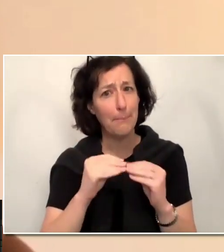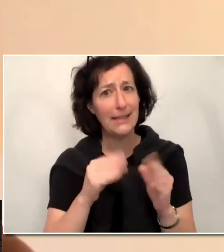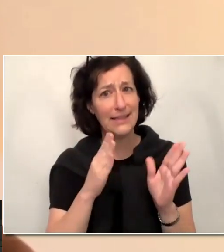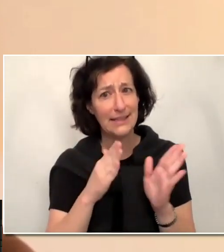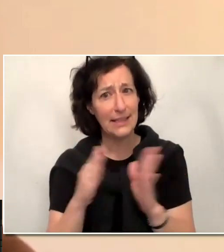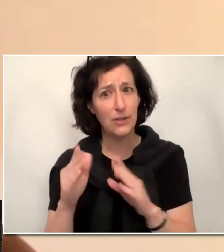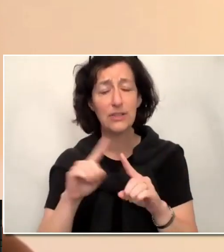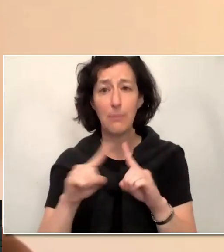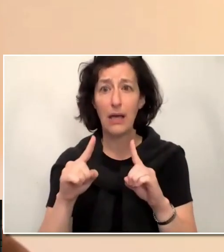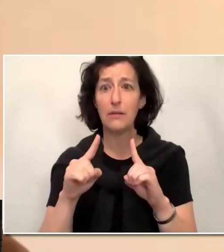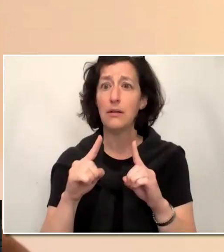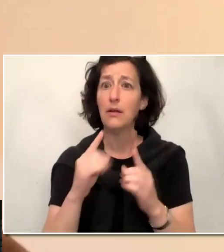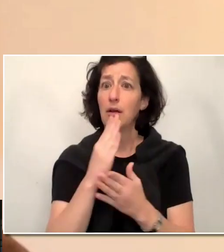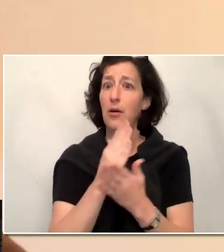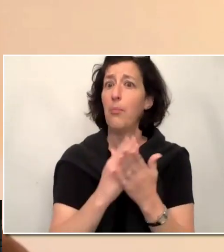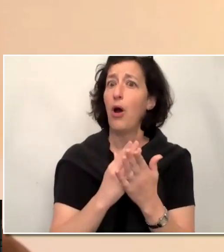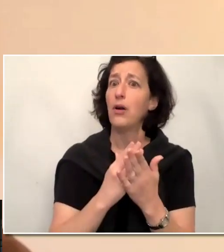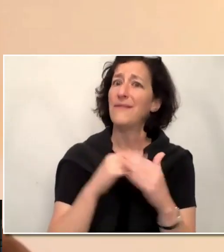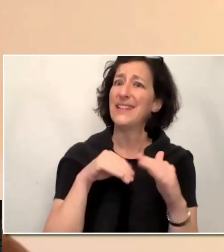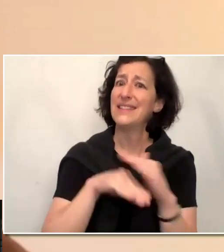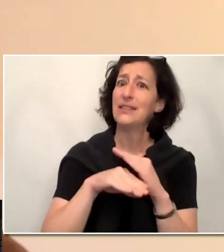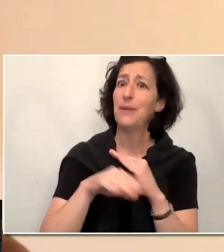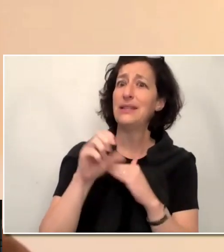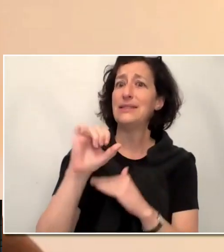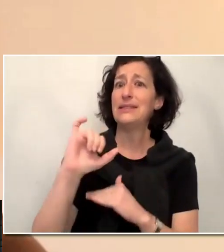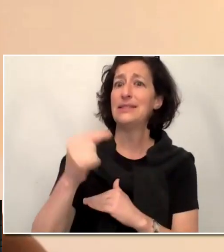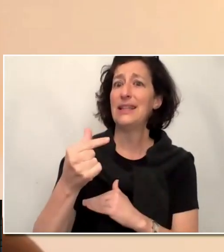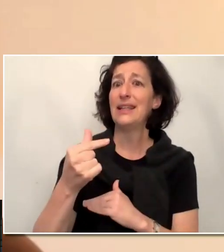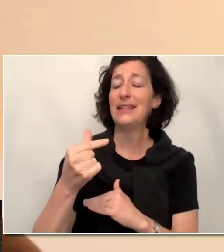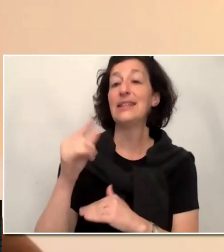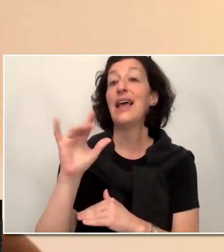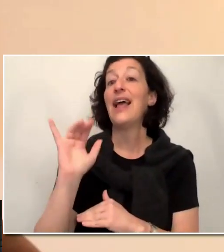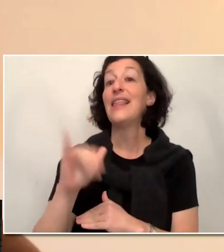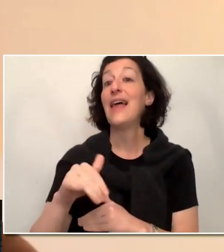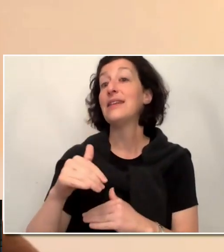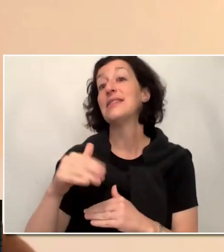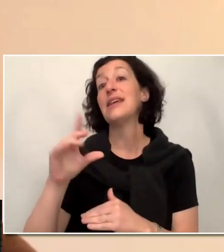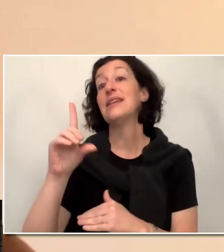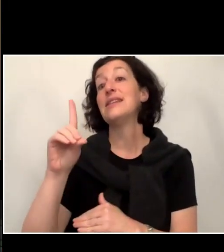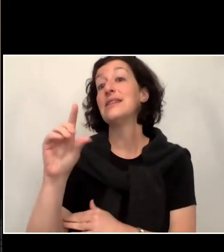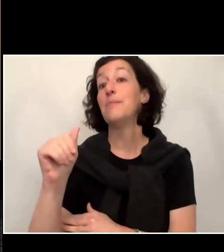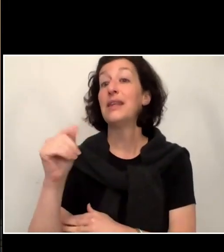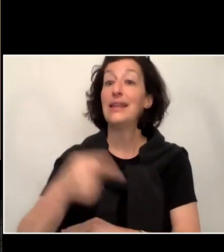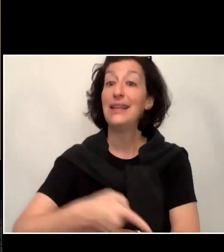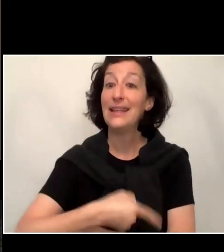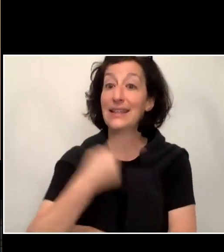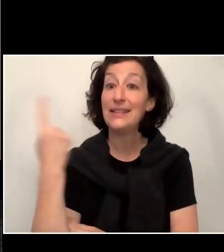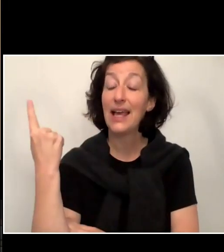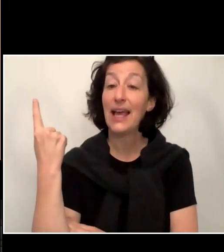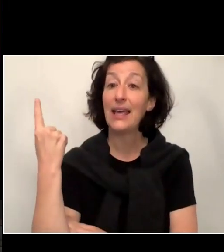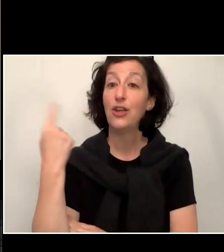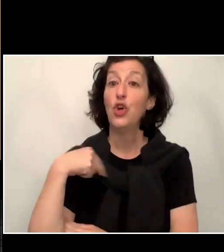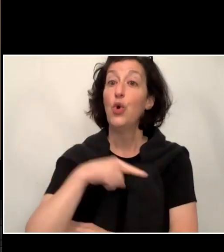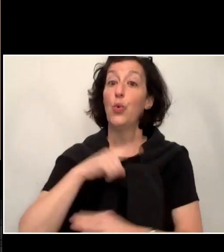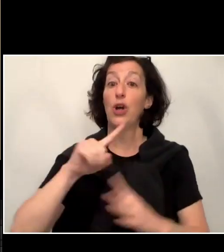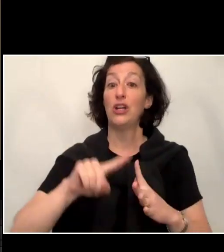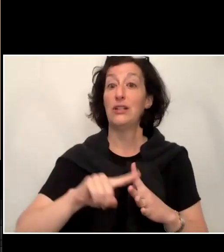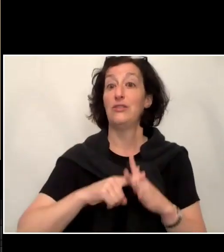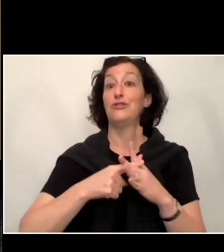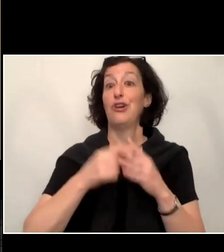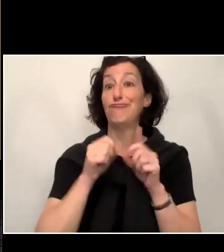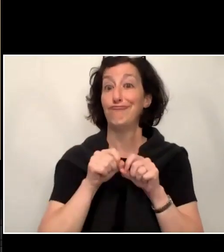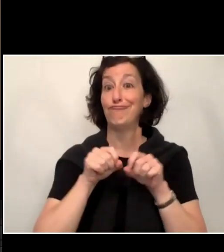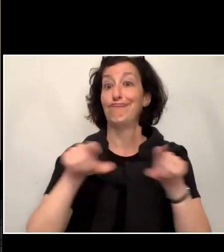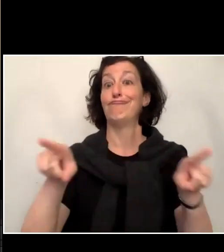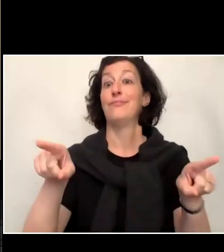SIG, as part of Disability Day, Worldwide Disability Day, we are going to be relaunching the new